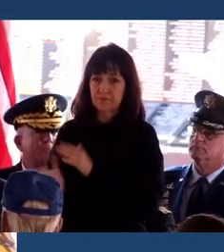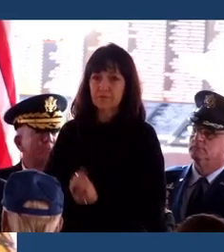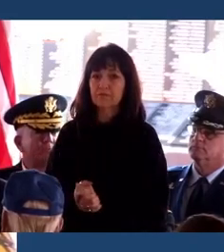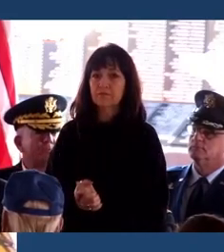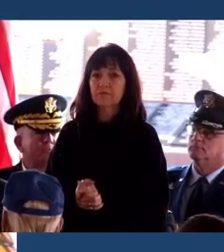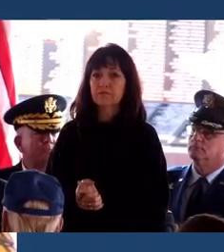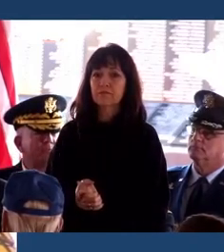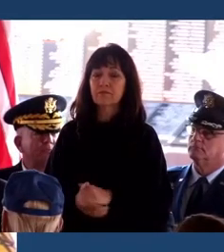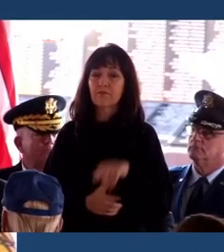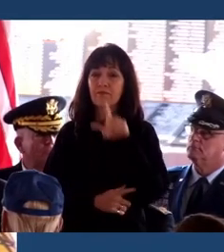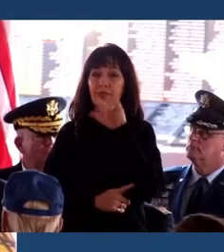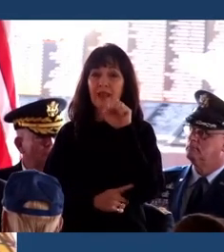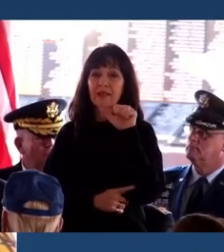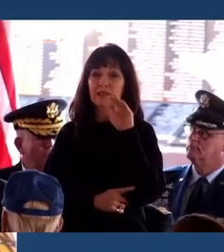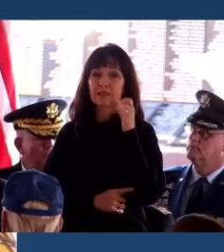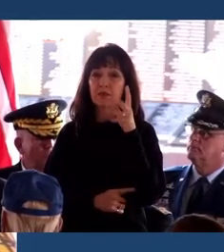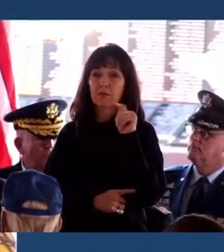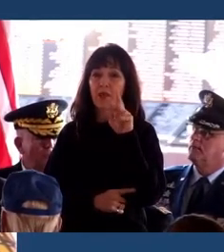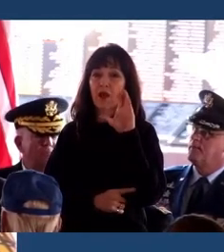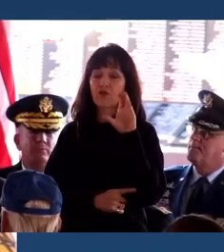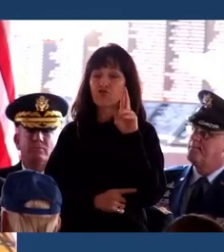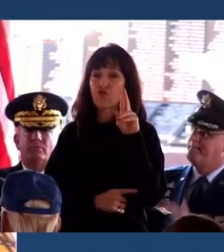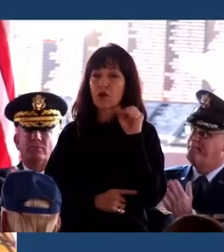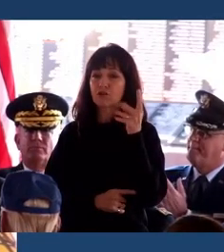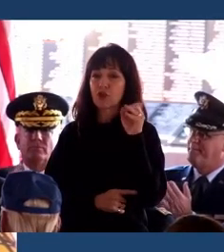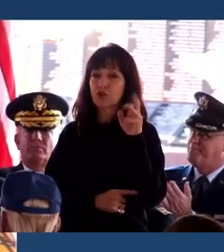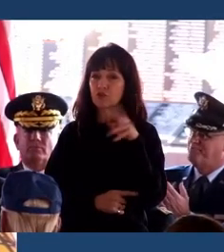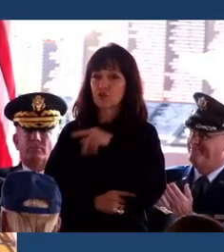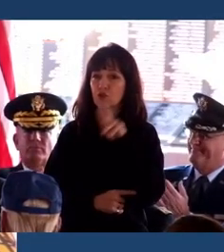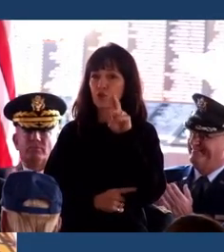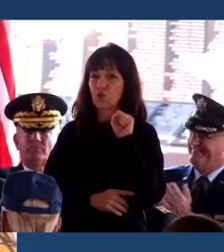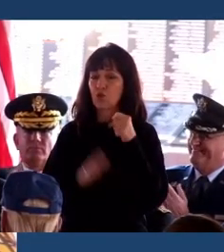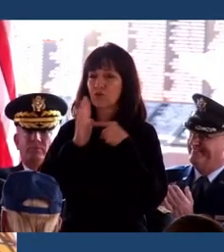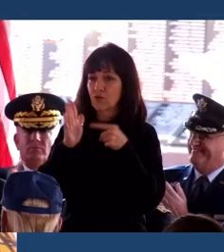The Honorable Lisa Blunt Rochester, U.S. Representative.